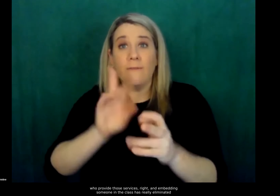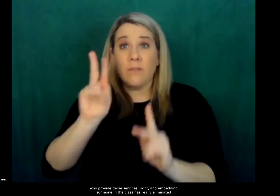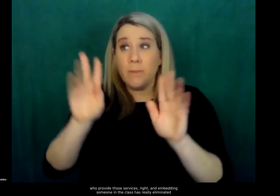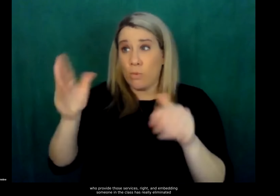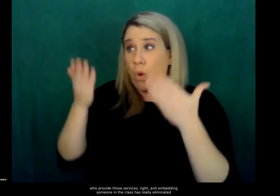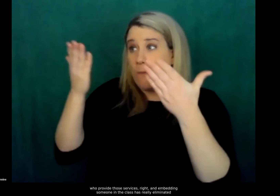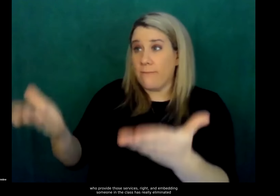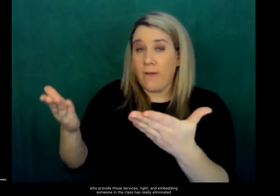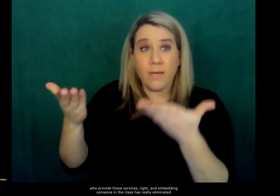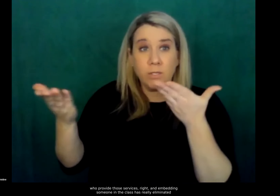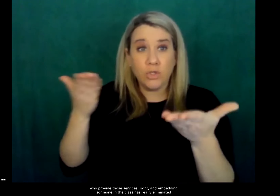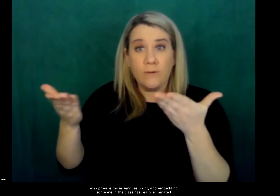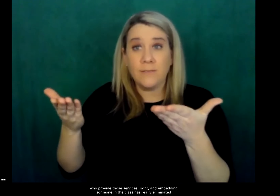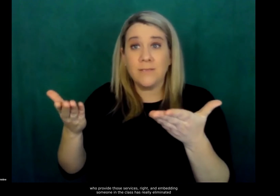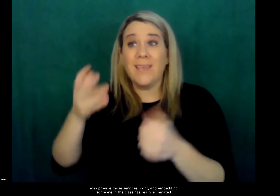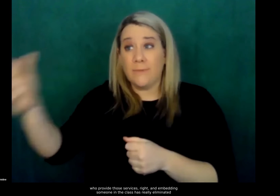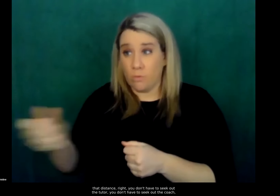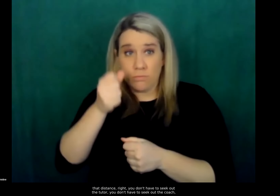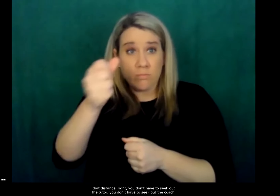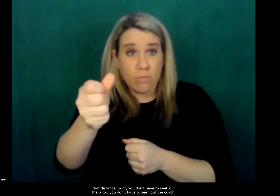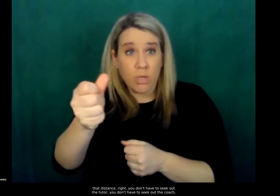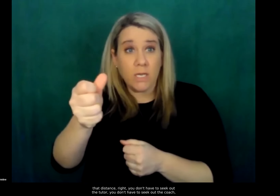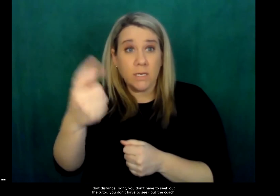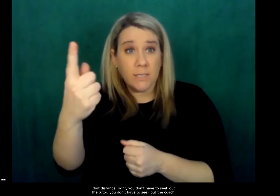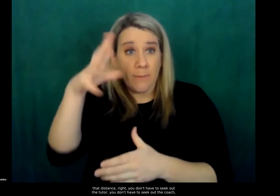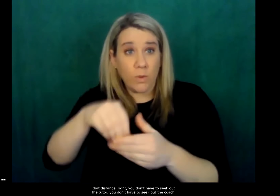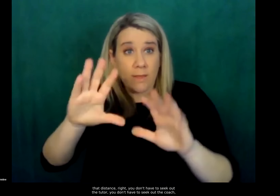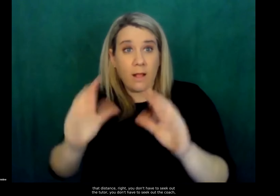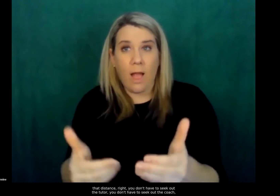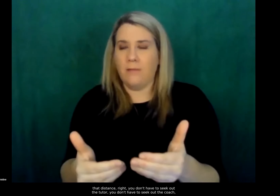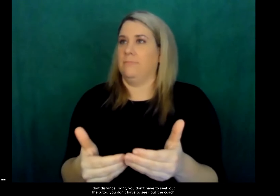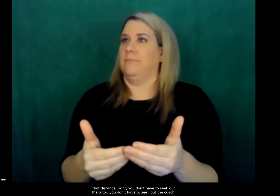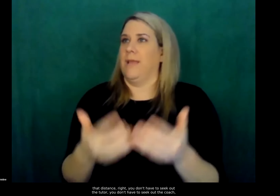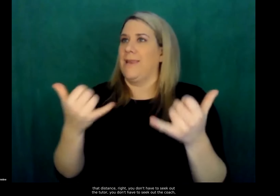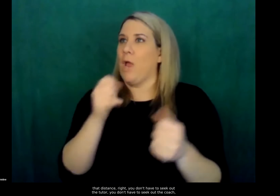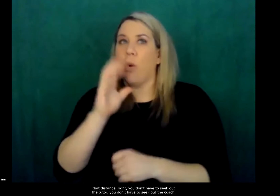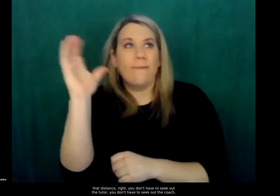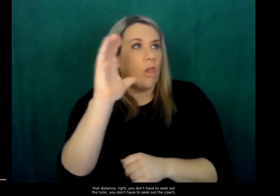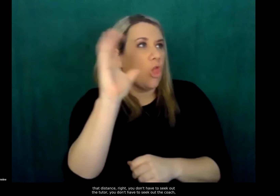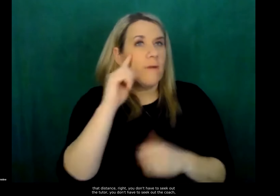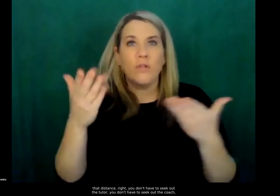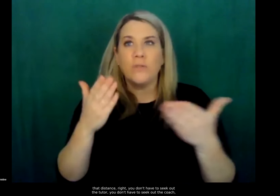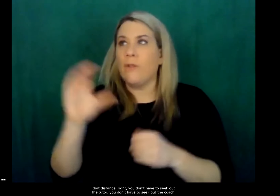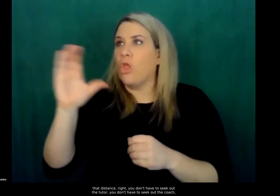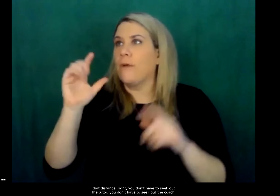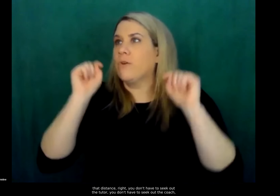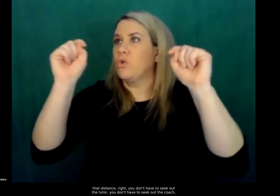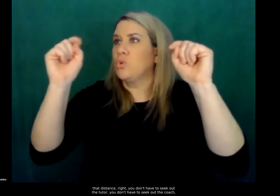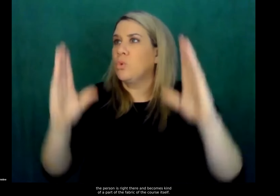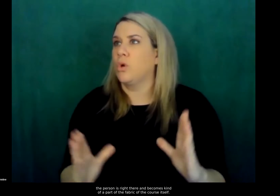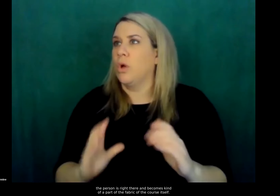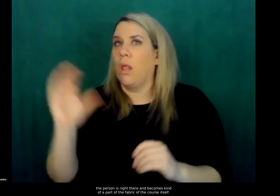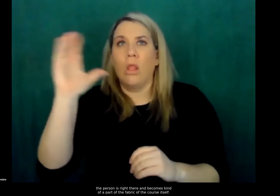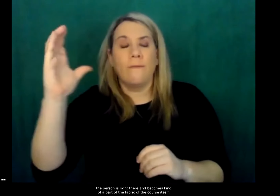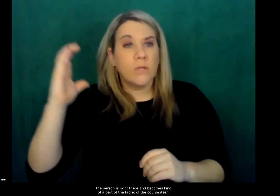And embedding someone in the class has really eliminated that distance, right? You don't have to seek out the tutor, you don't have to seek out the coach.